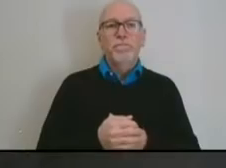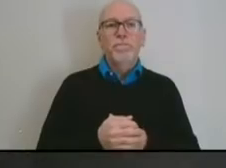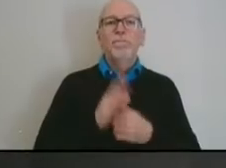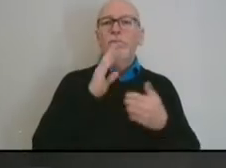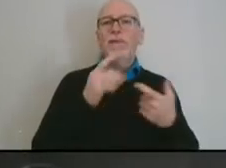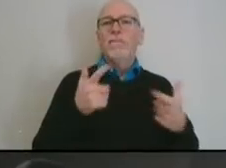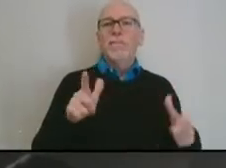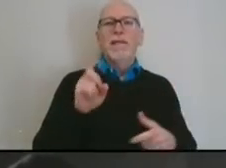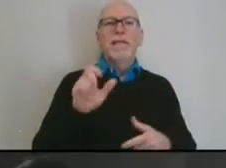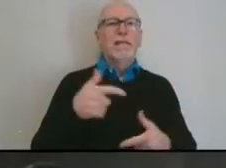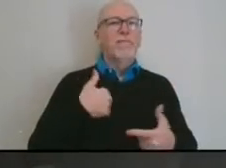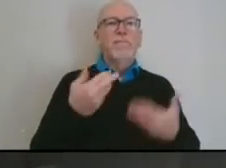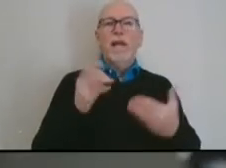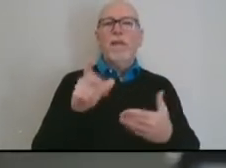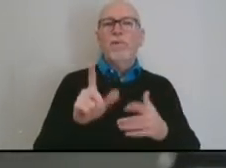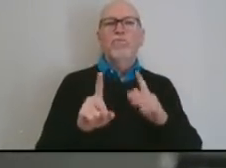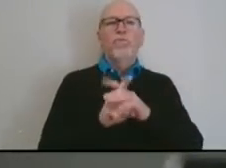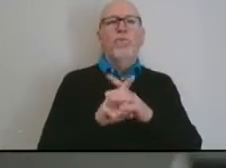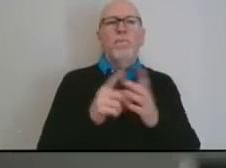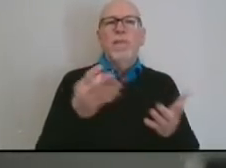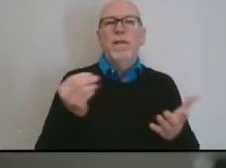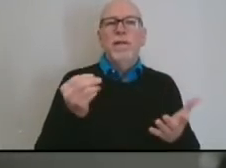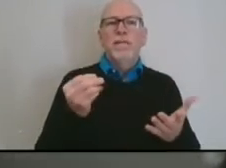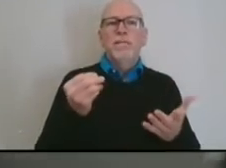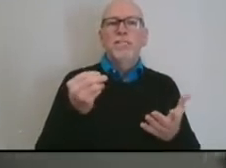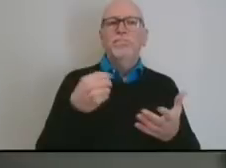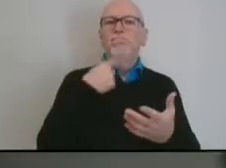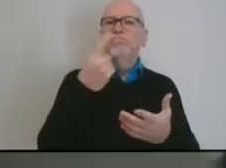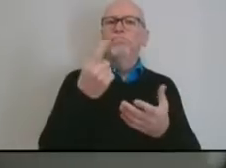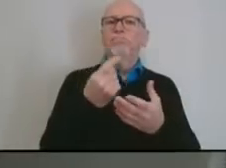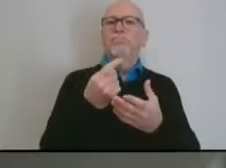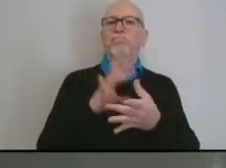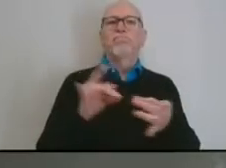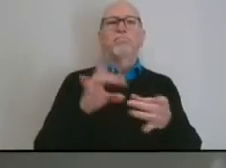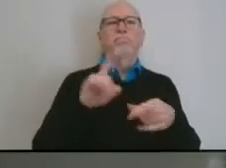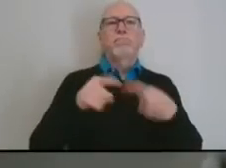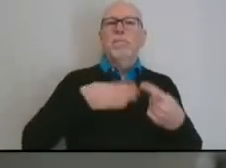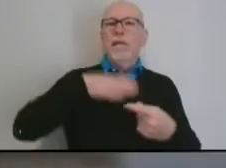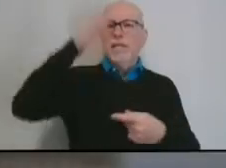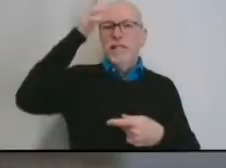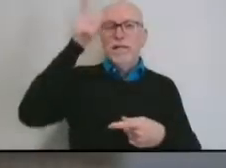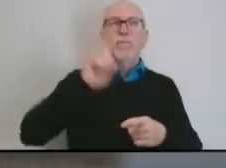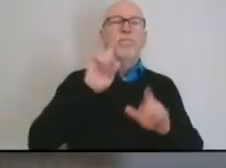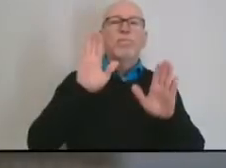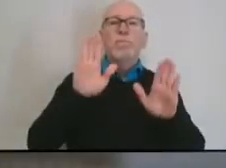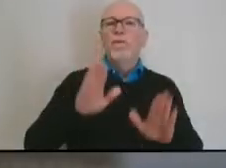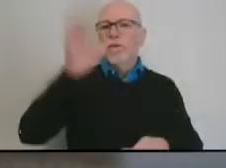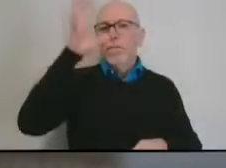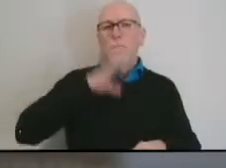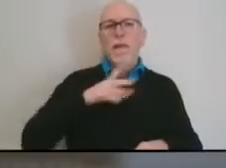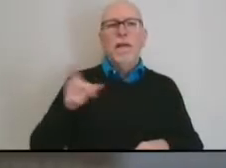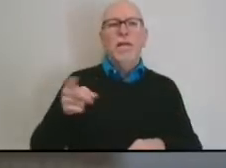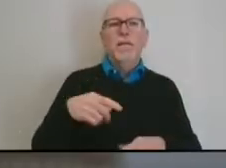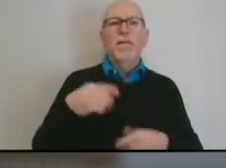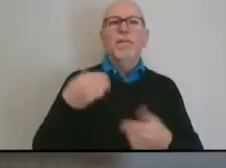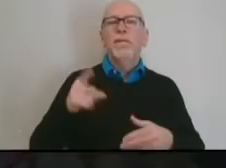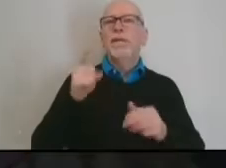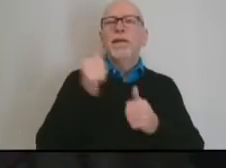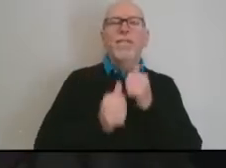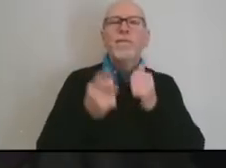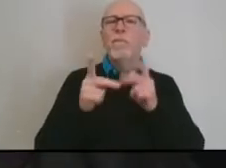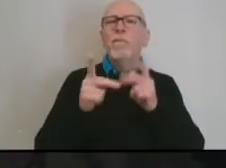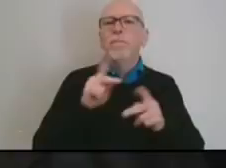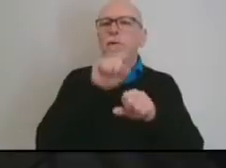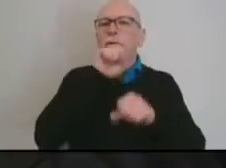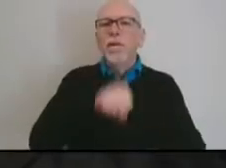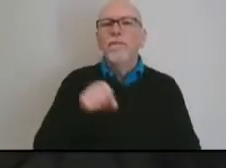like might as well show up and tell them everything about my dad and how great of a man he was. He was a people's man. Everybody loved my dad.